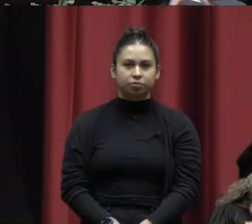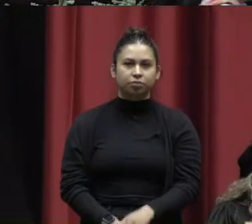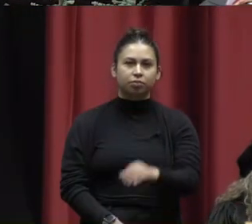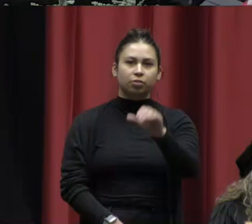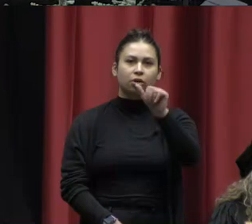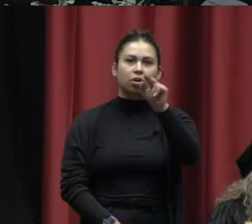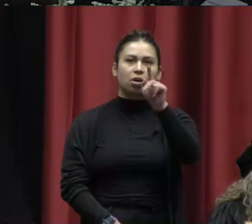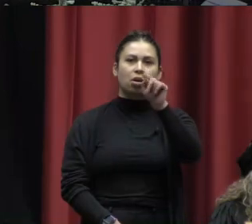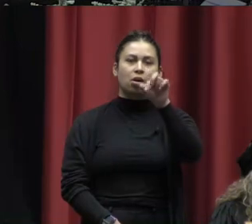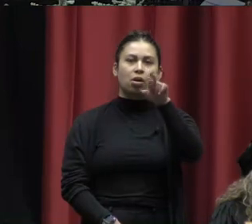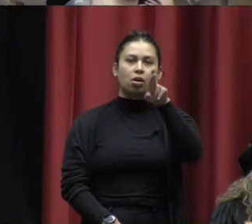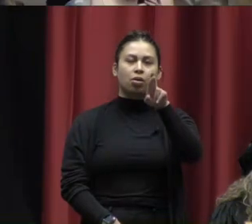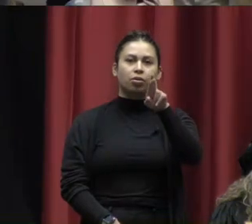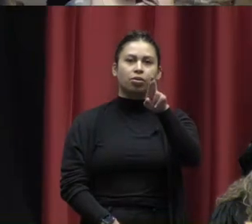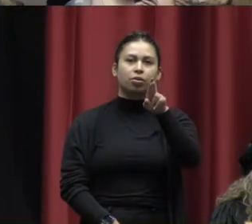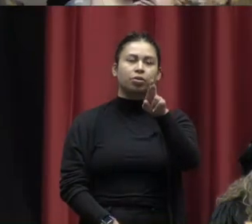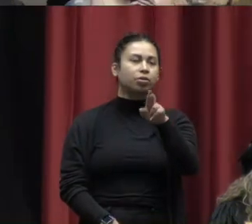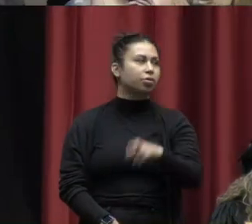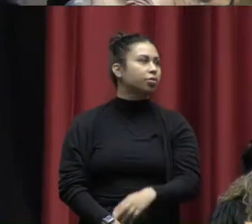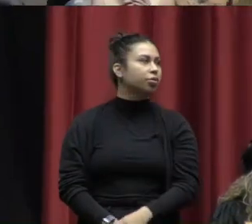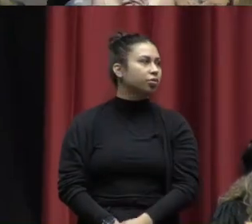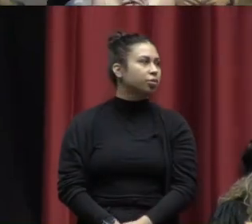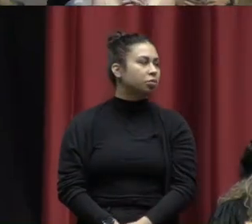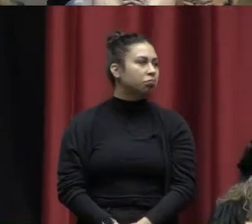Arthur Lauren Tafoya,